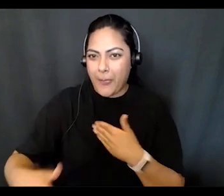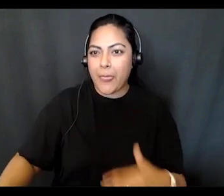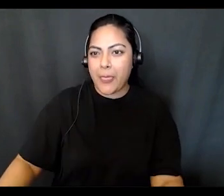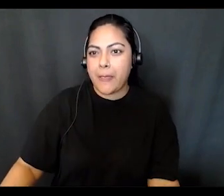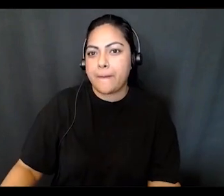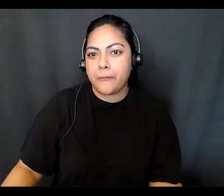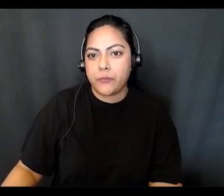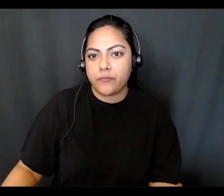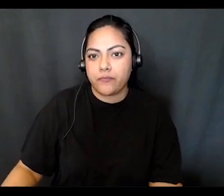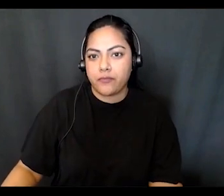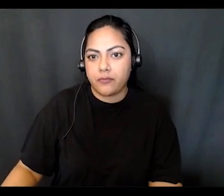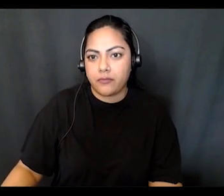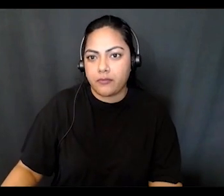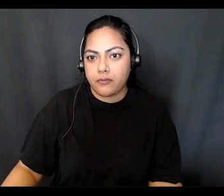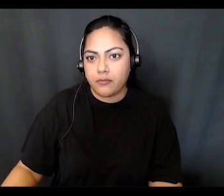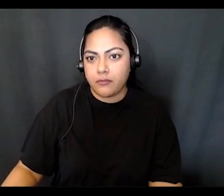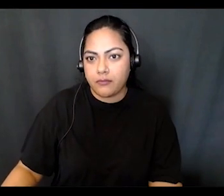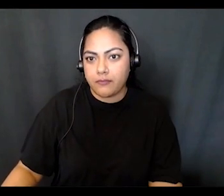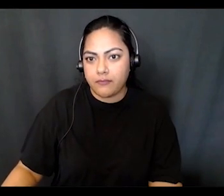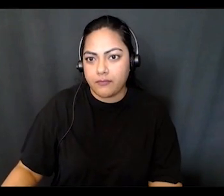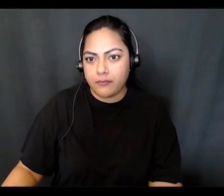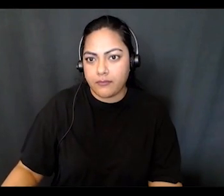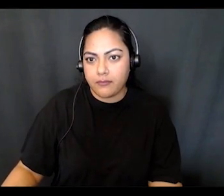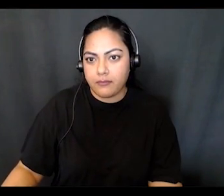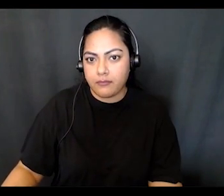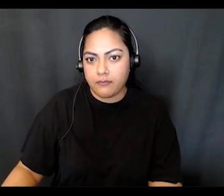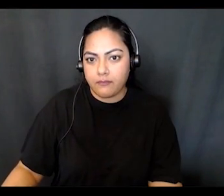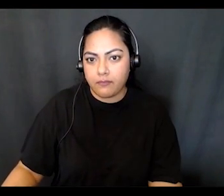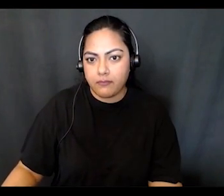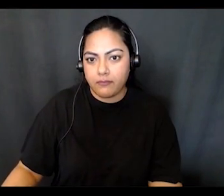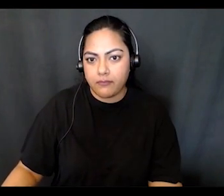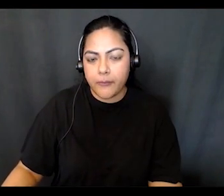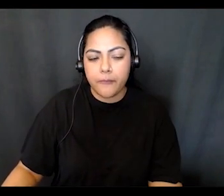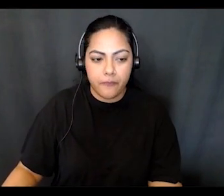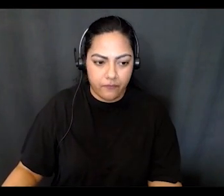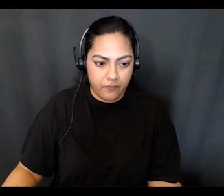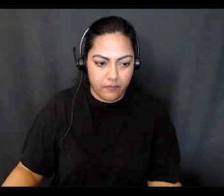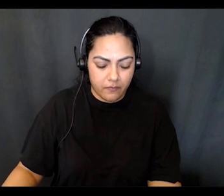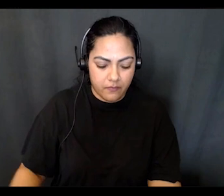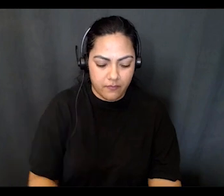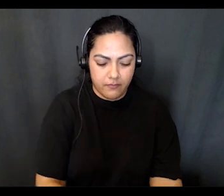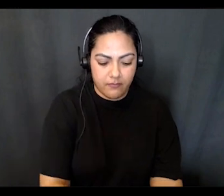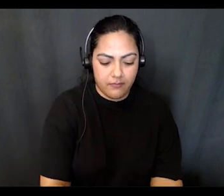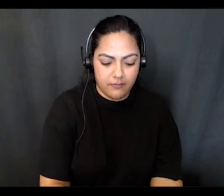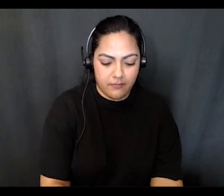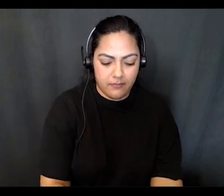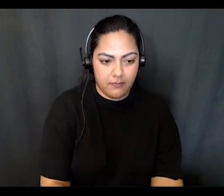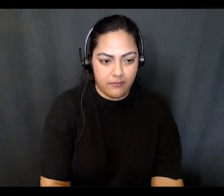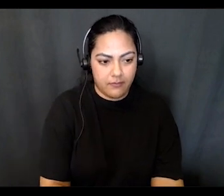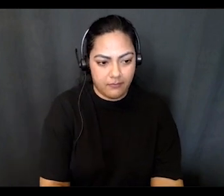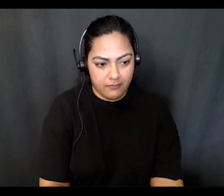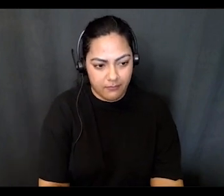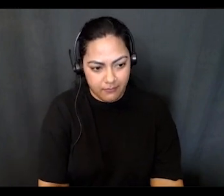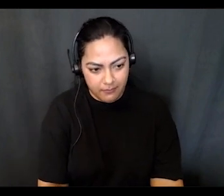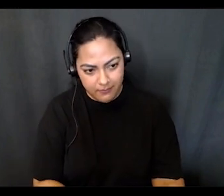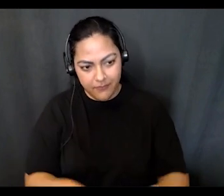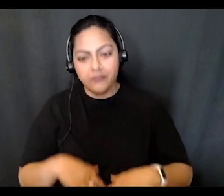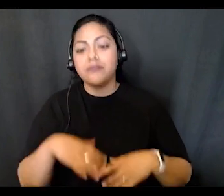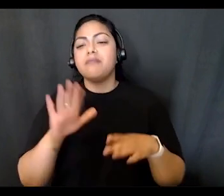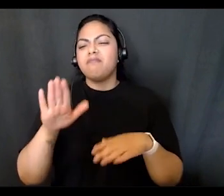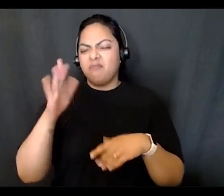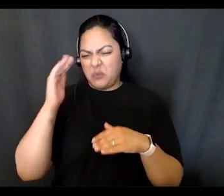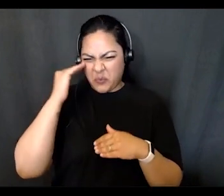please. So we're going to begin. The Black Health Education Collaborative, as you know, is a national